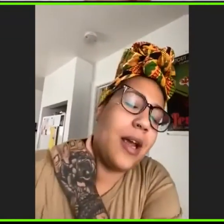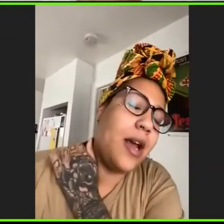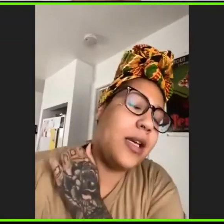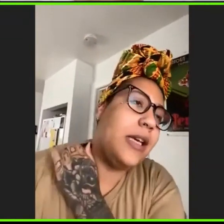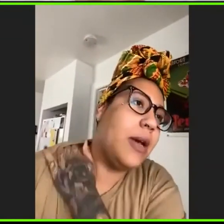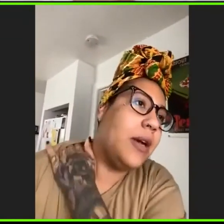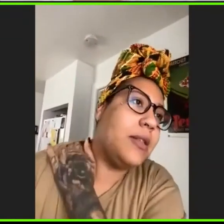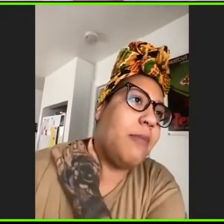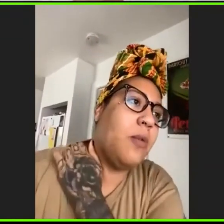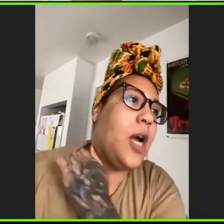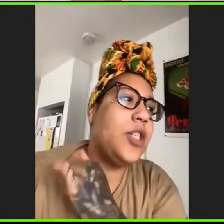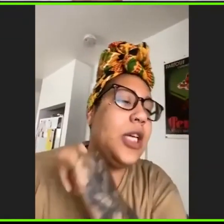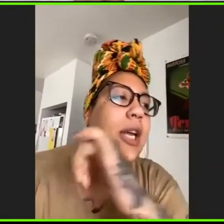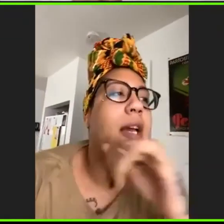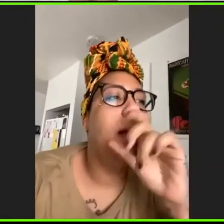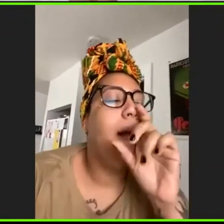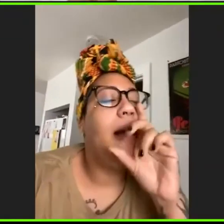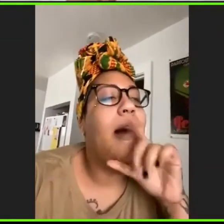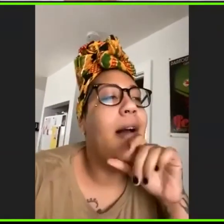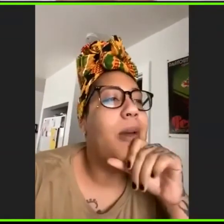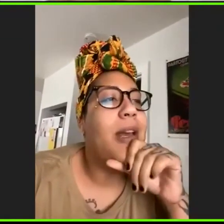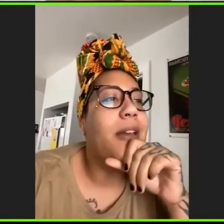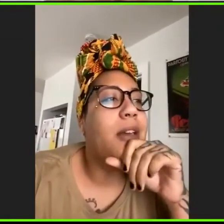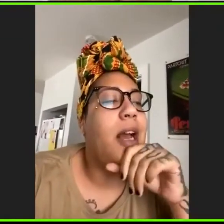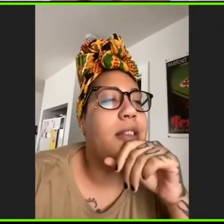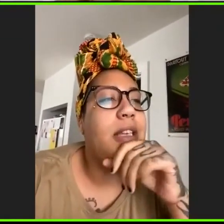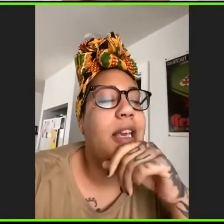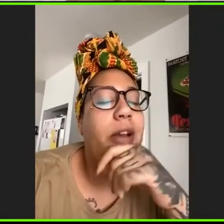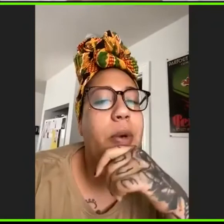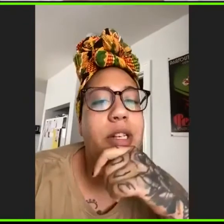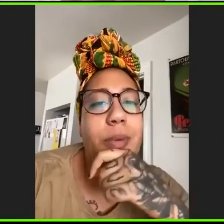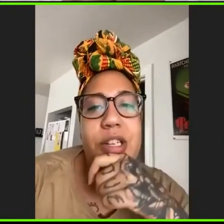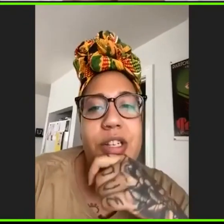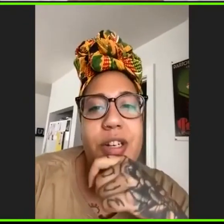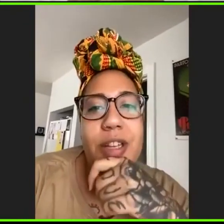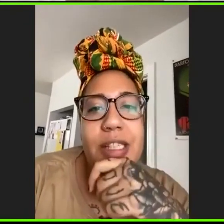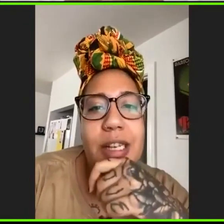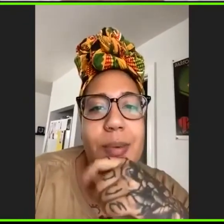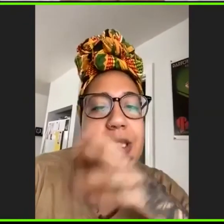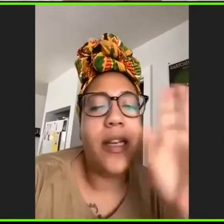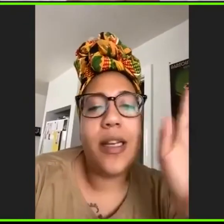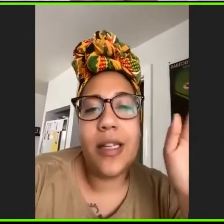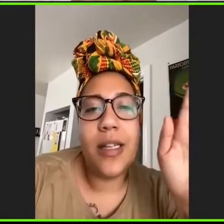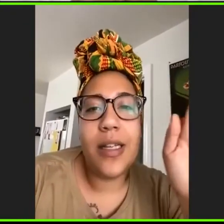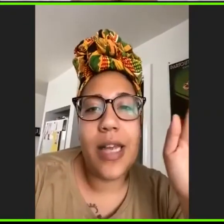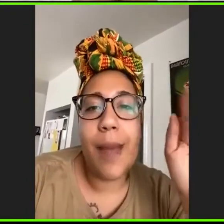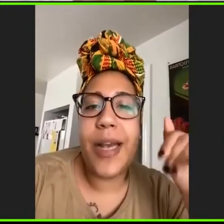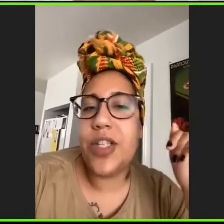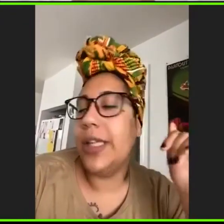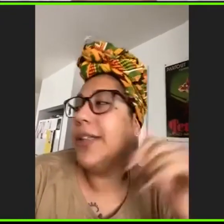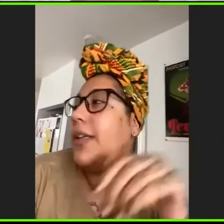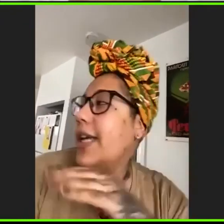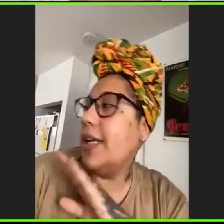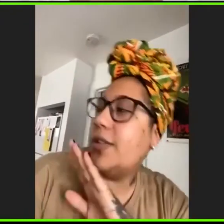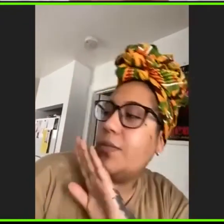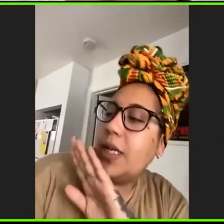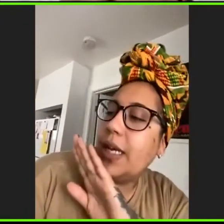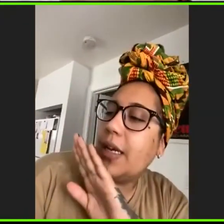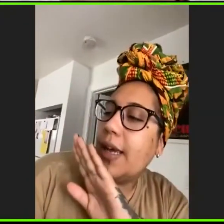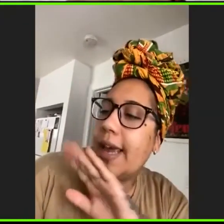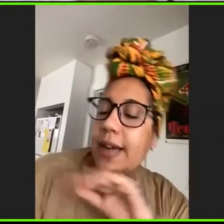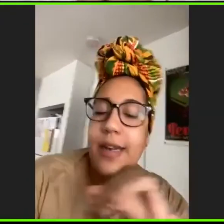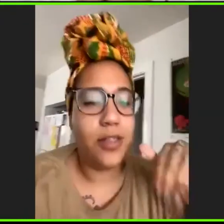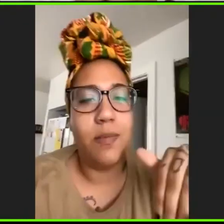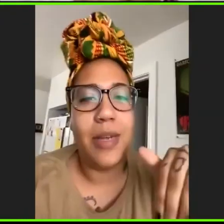I got an email, because I've been watching and asking if I wanted to register for this. And I was like, yeah, I'm actually like in a Zoom